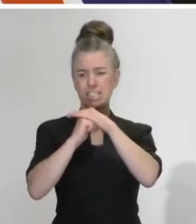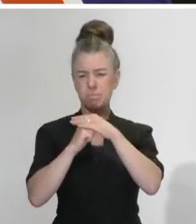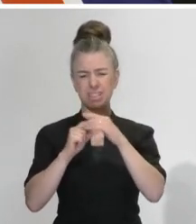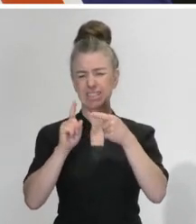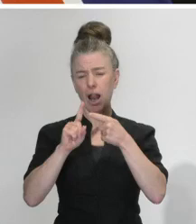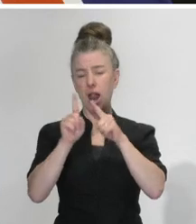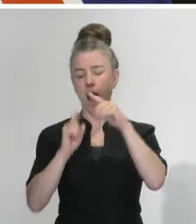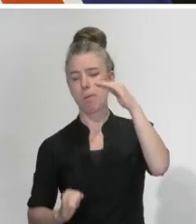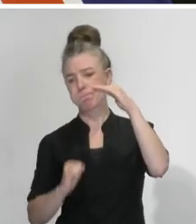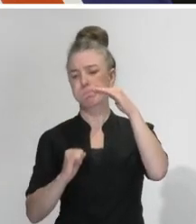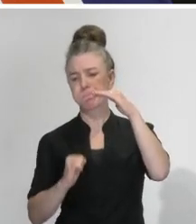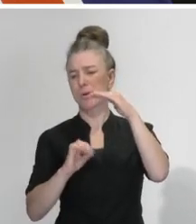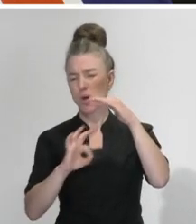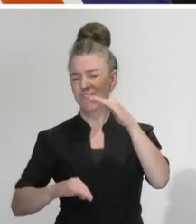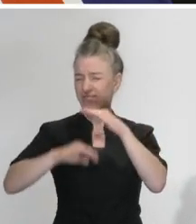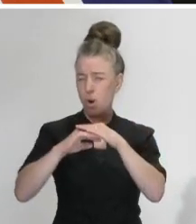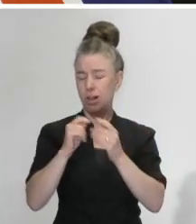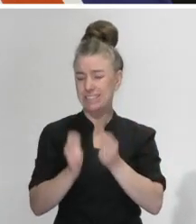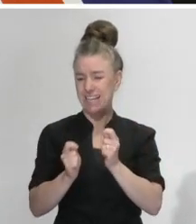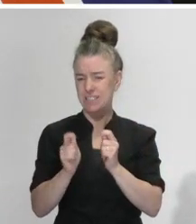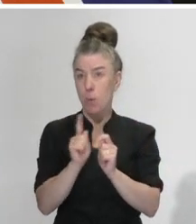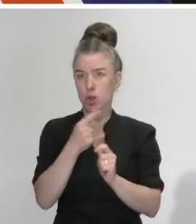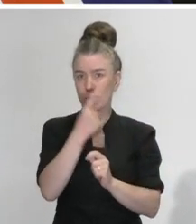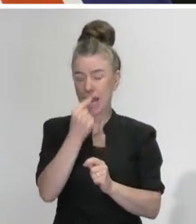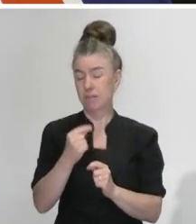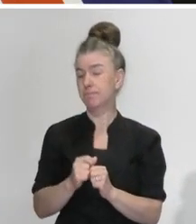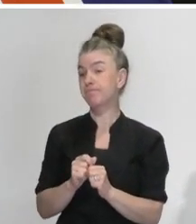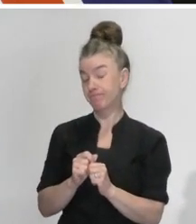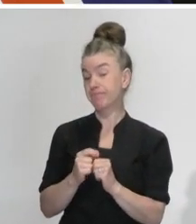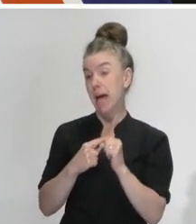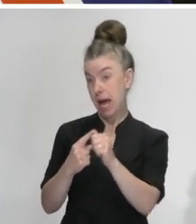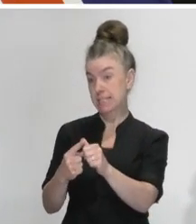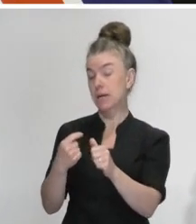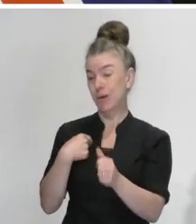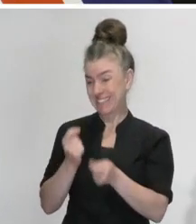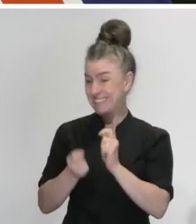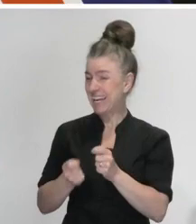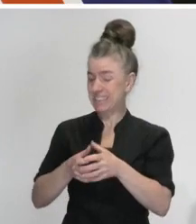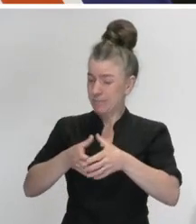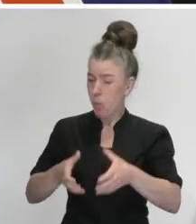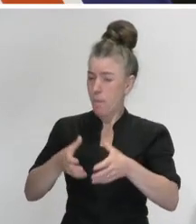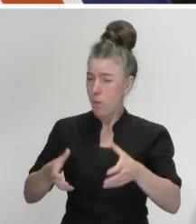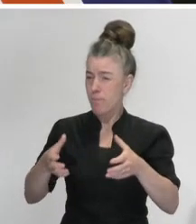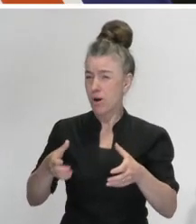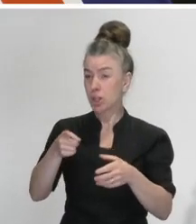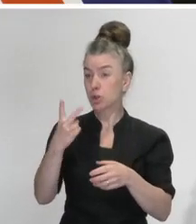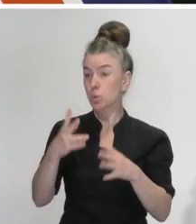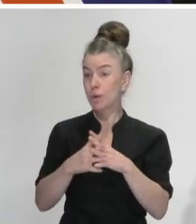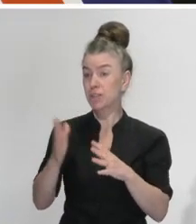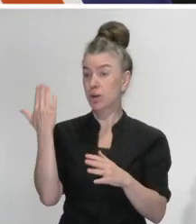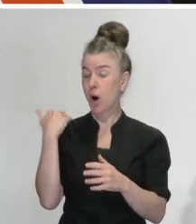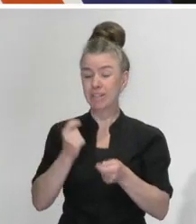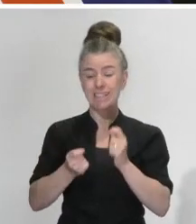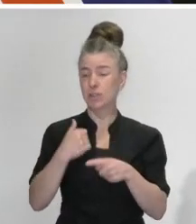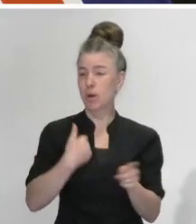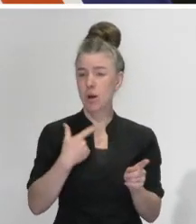as significantly. So our testing has continued to increase, and remembering that 2 weeks ago we didn't need to test as much